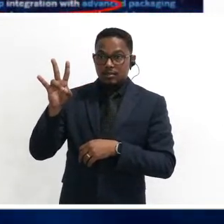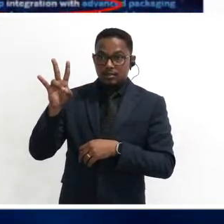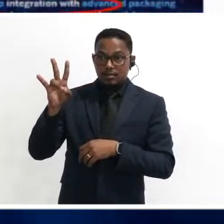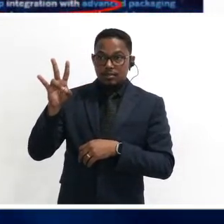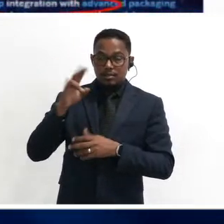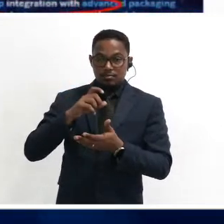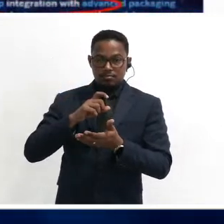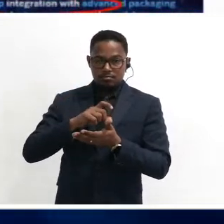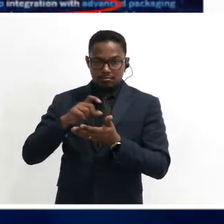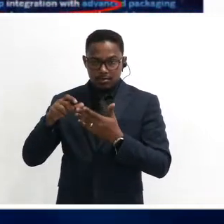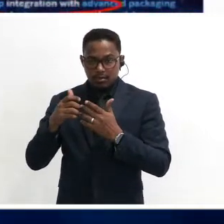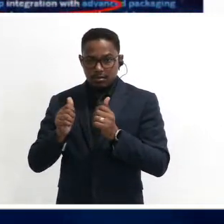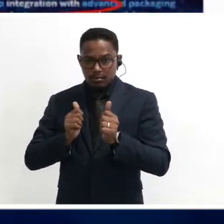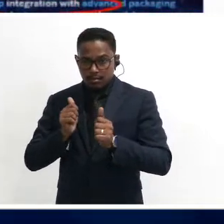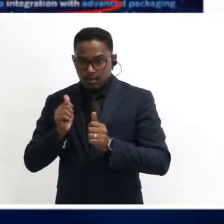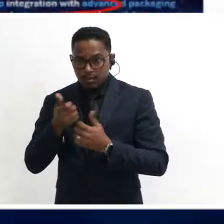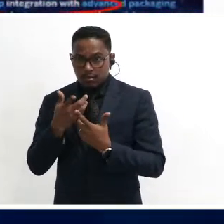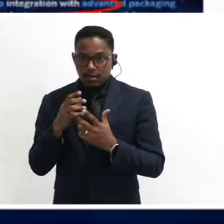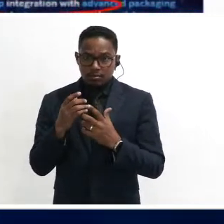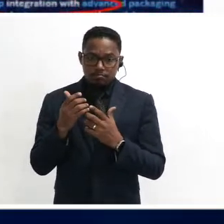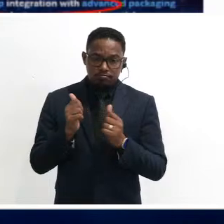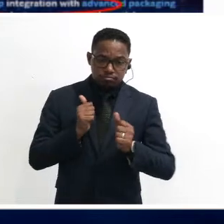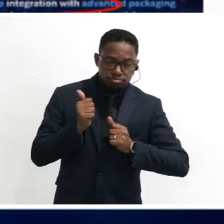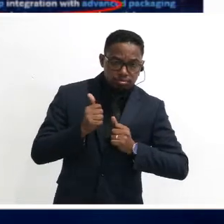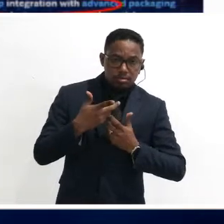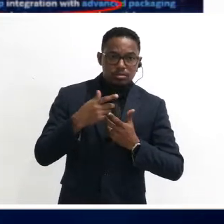transistors, all in one package.